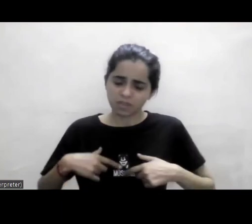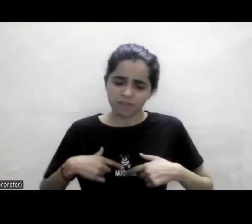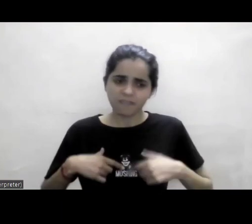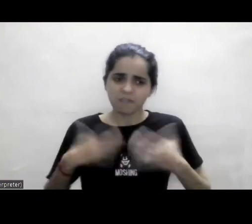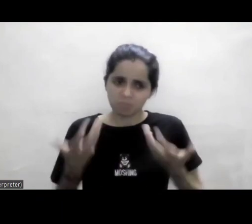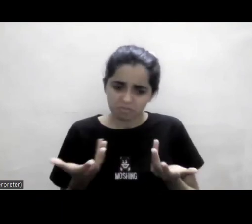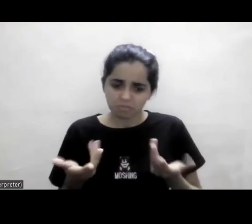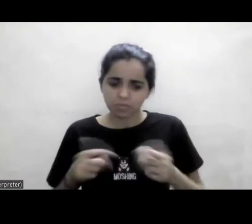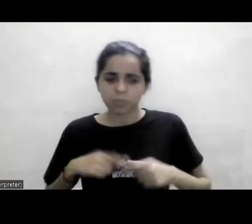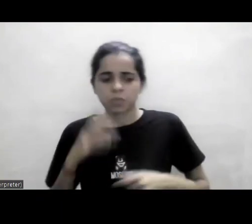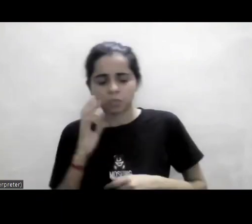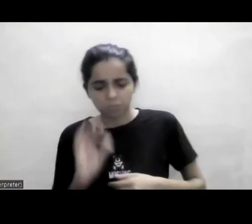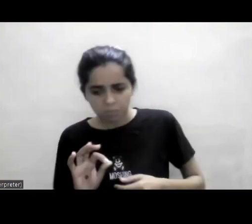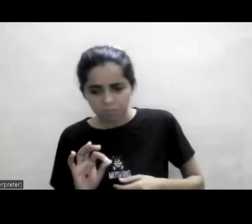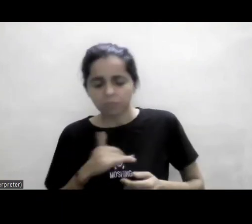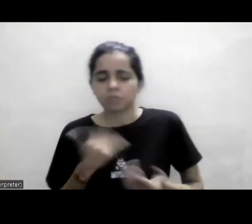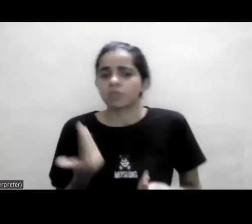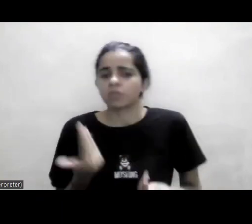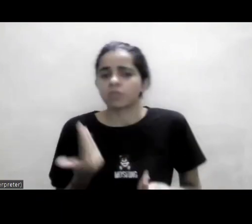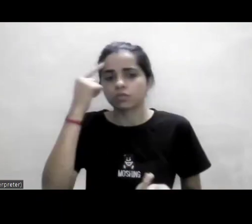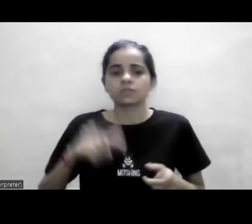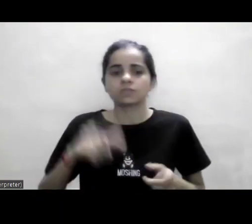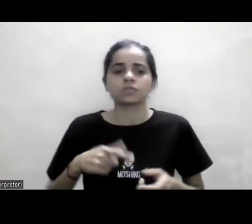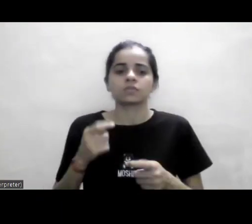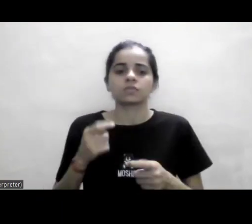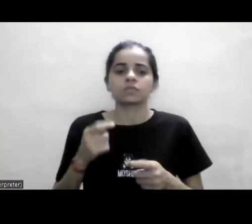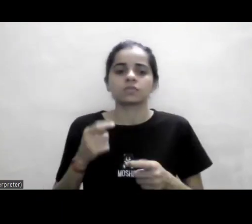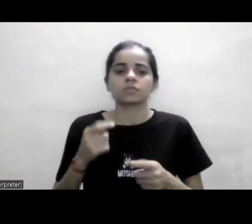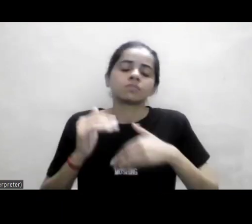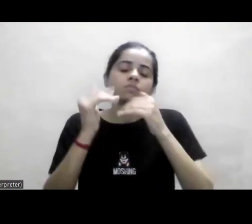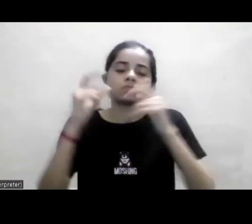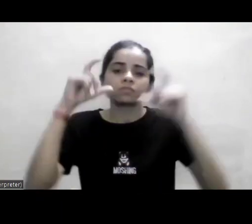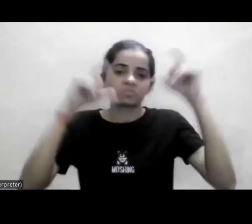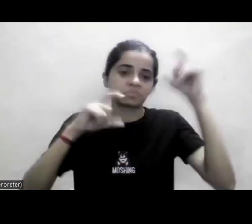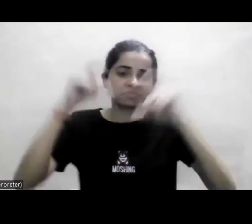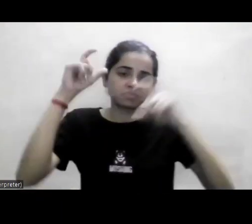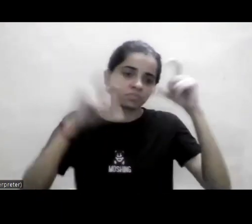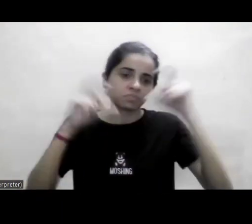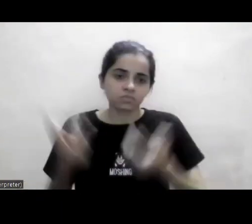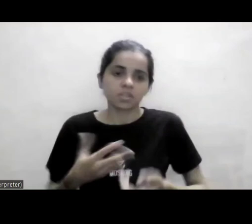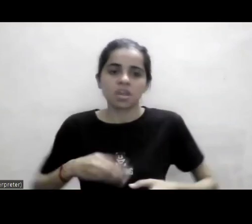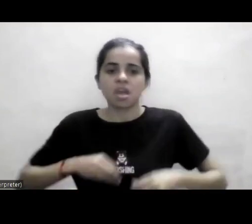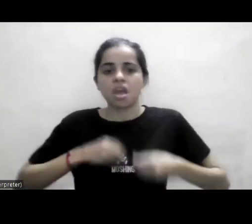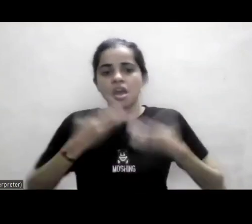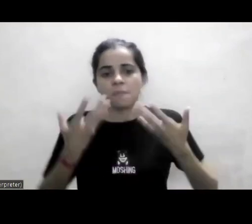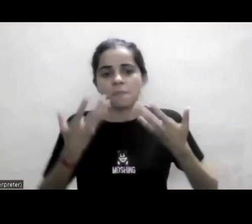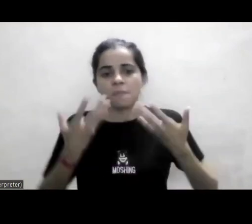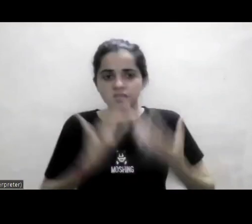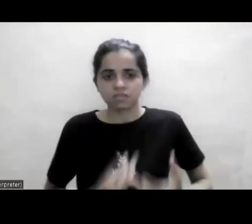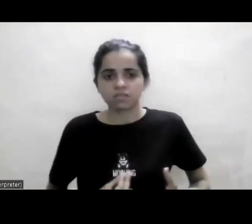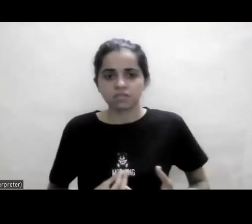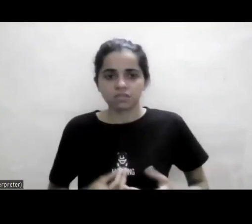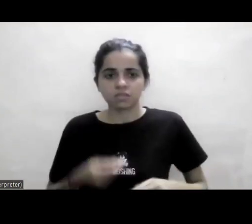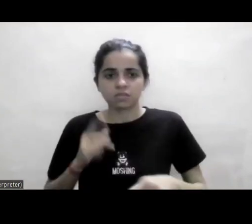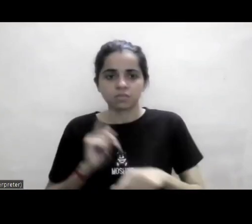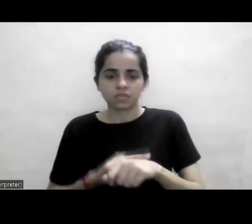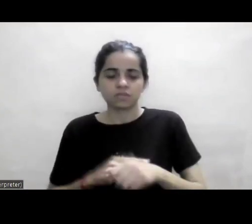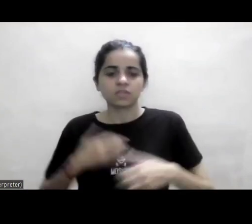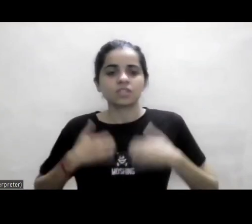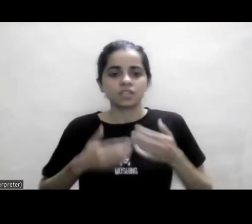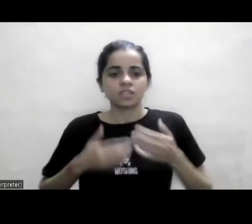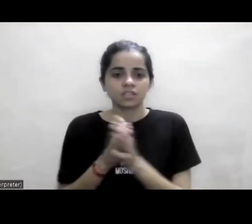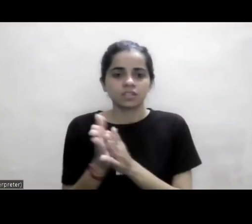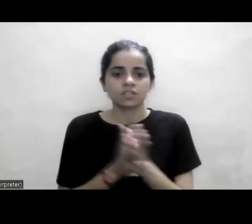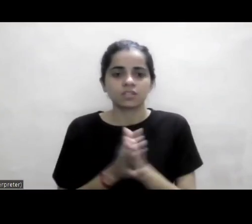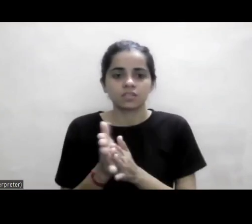for the privileges we have, as if we can control or rein in our emotions. So I think that that's a really, really interesting representation as